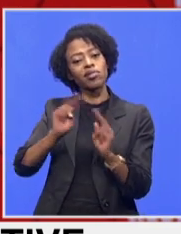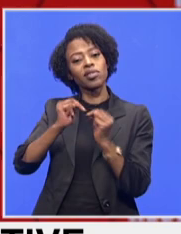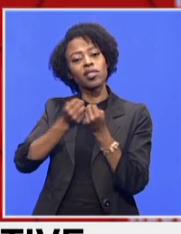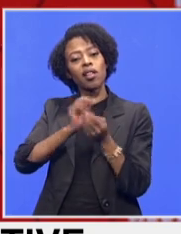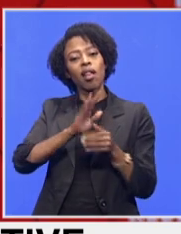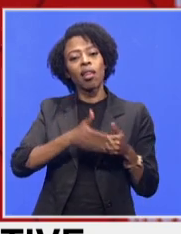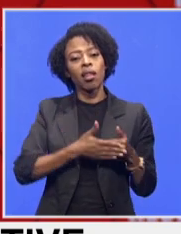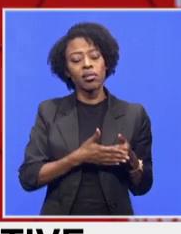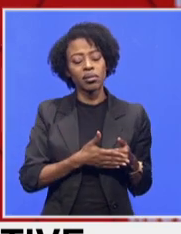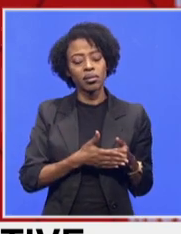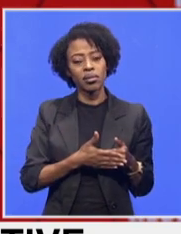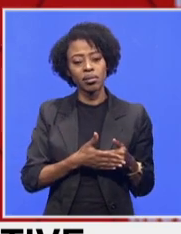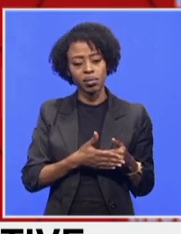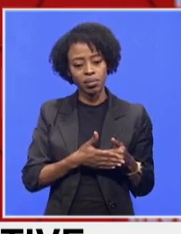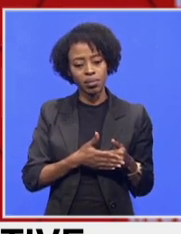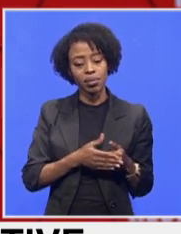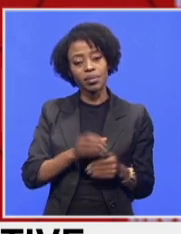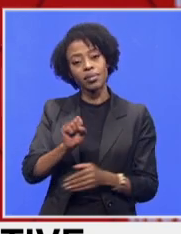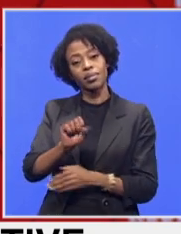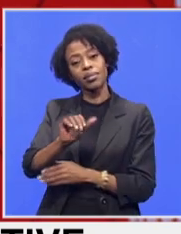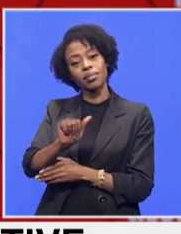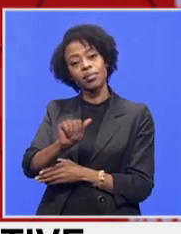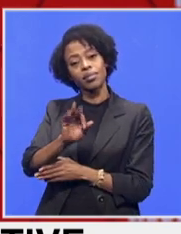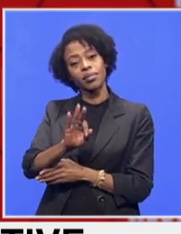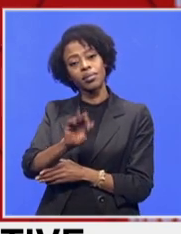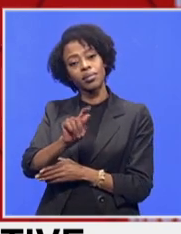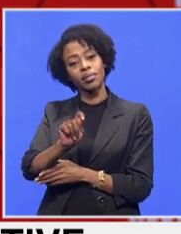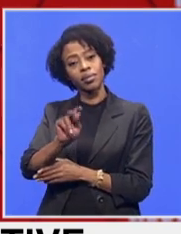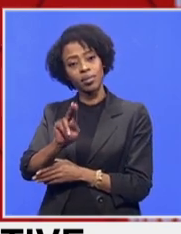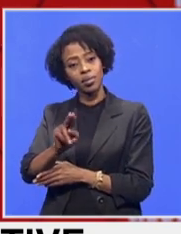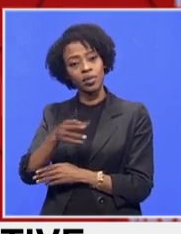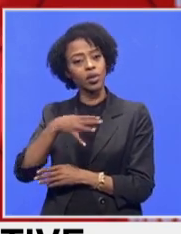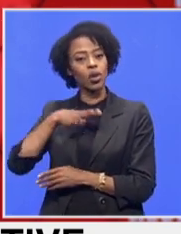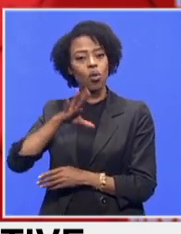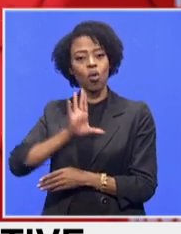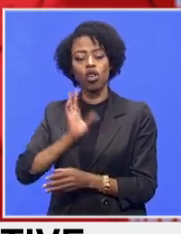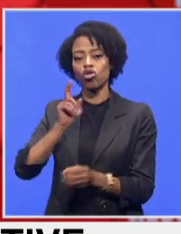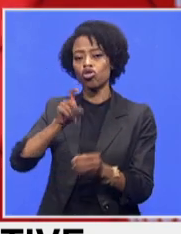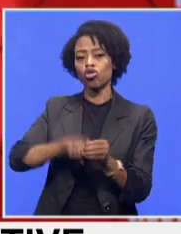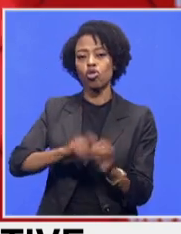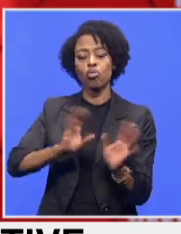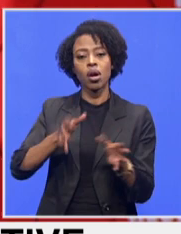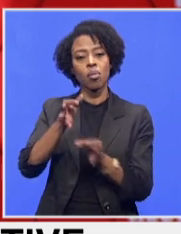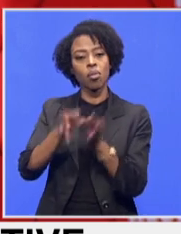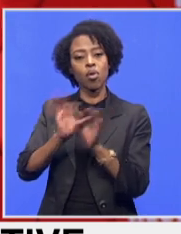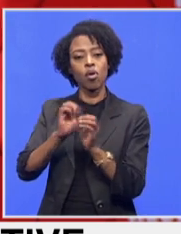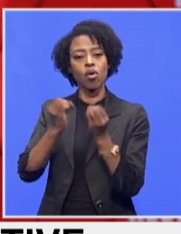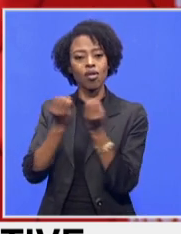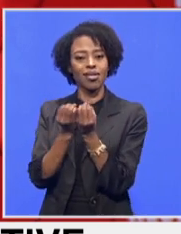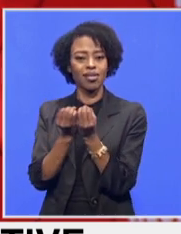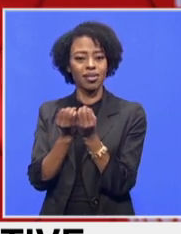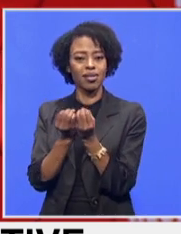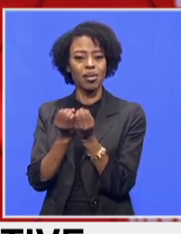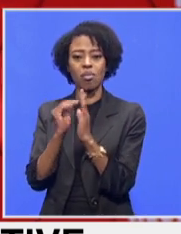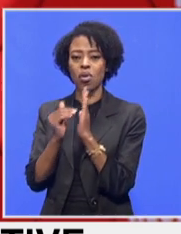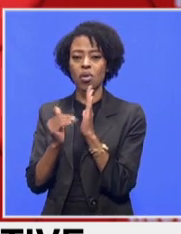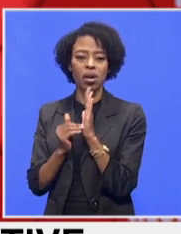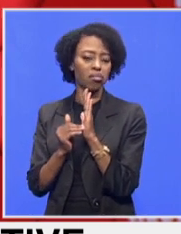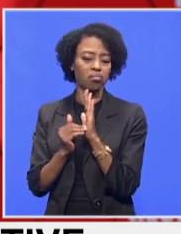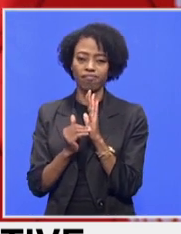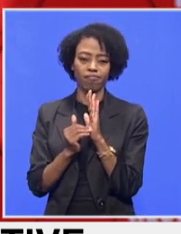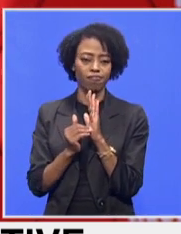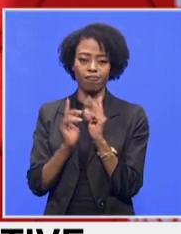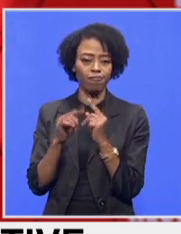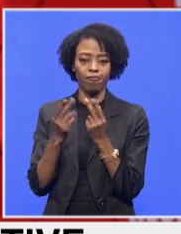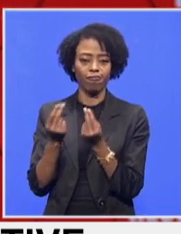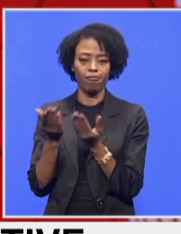Meaning that SAFTU is not willing to just join a political party's programs. We can't